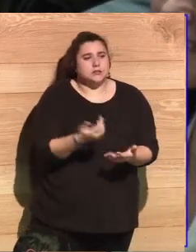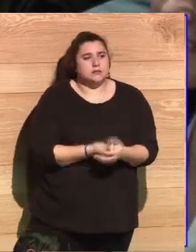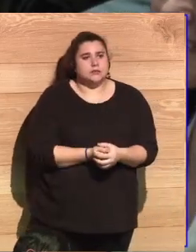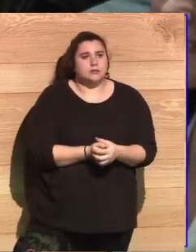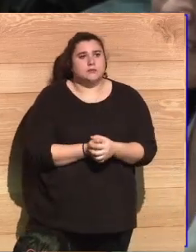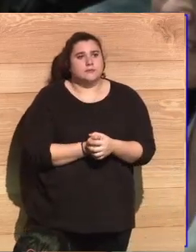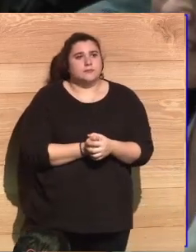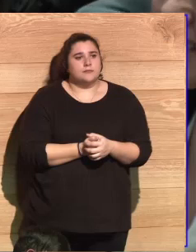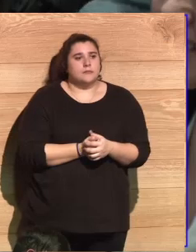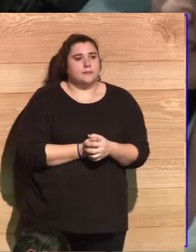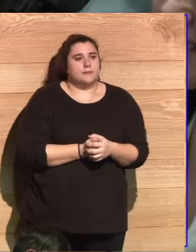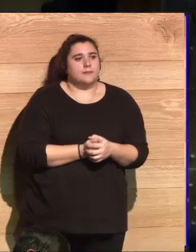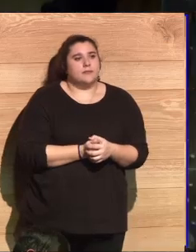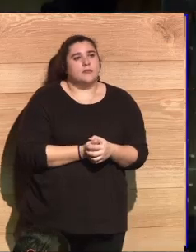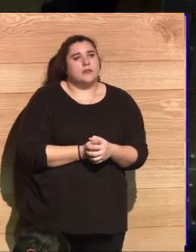Thank you.